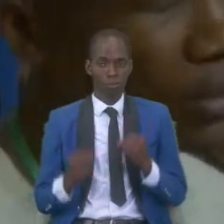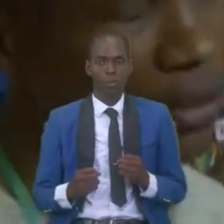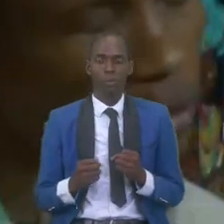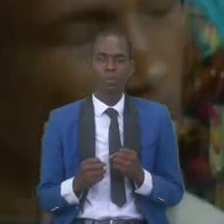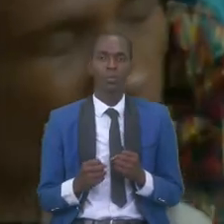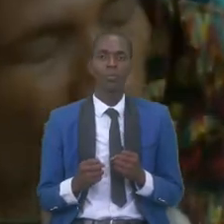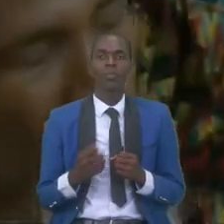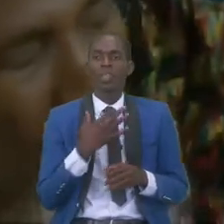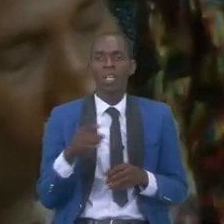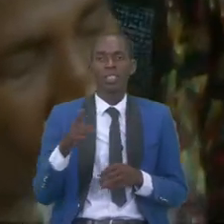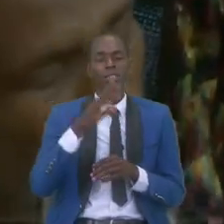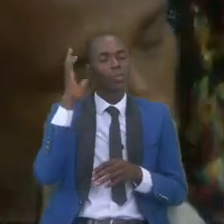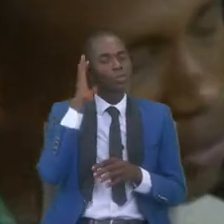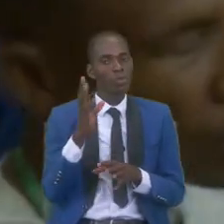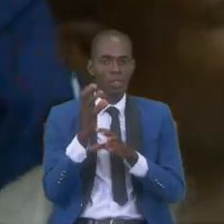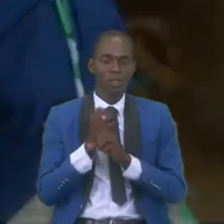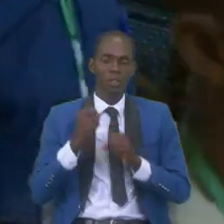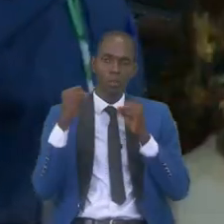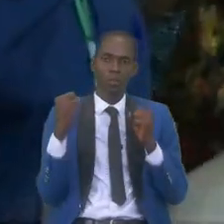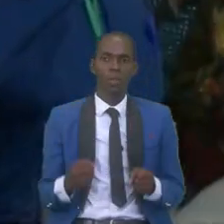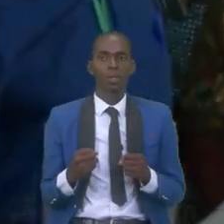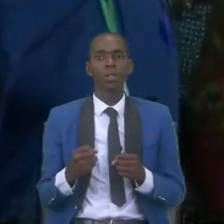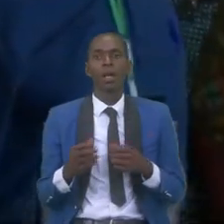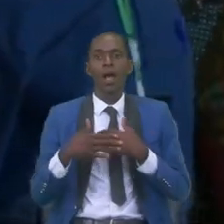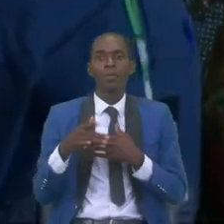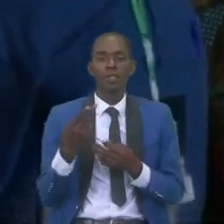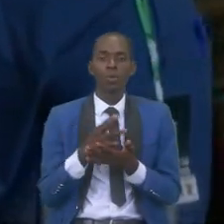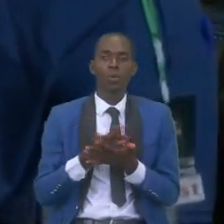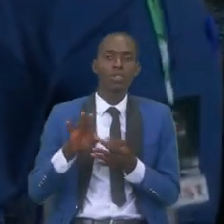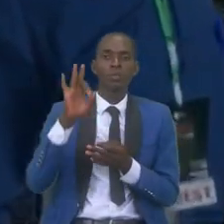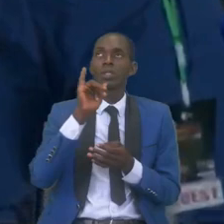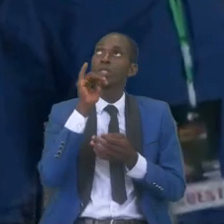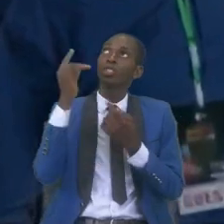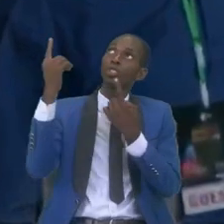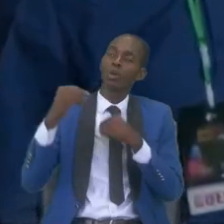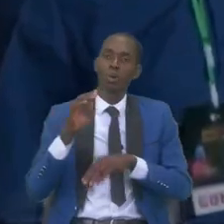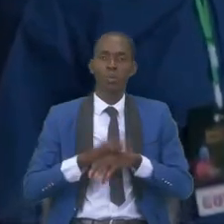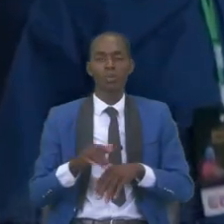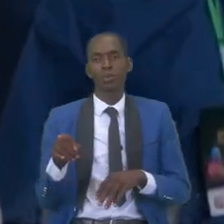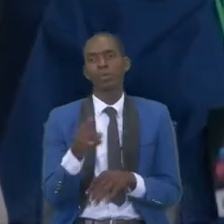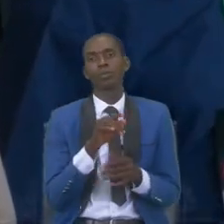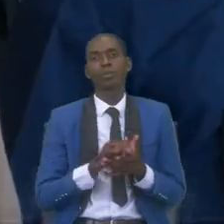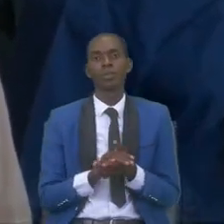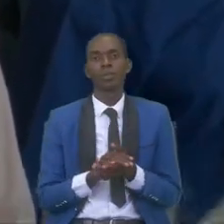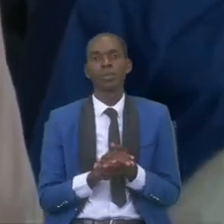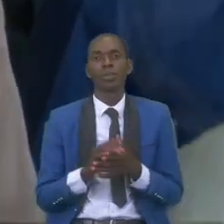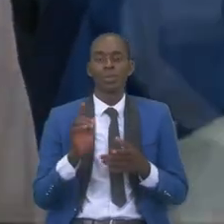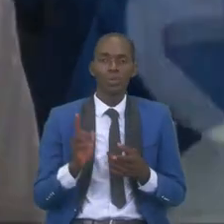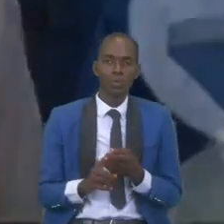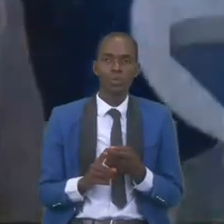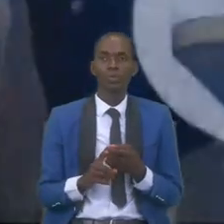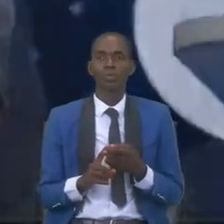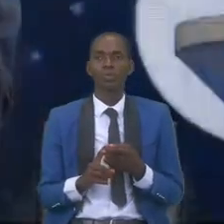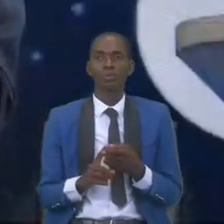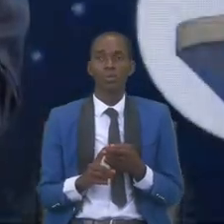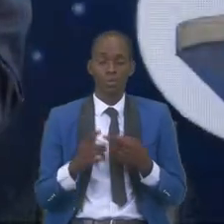ye shall receive power after that the Holy Ghost has come upon you. To hear the message is